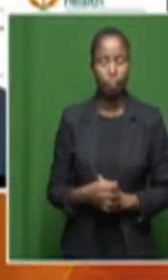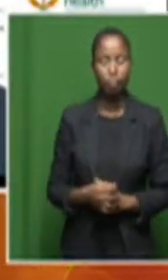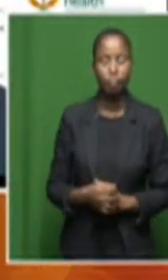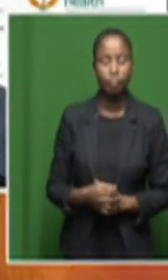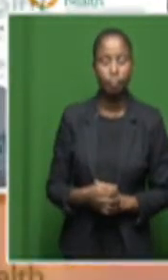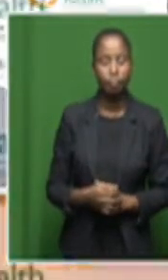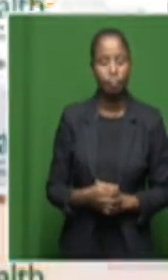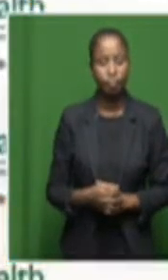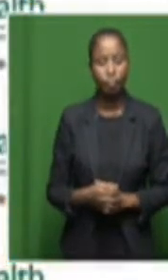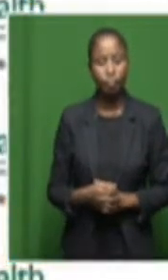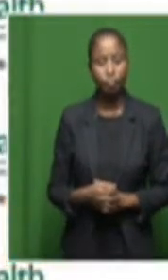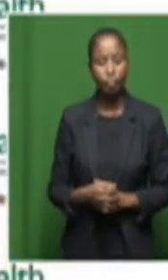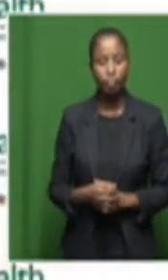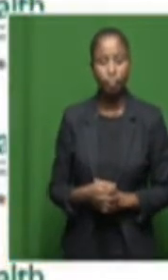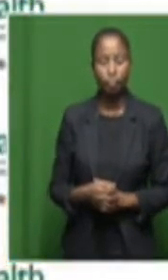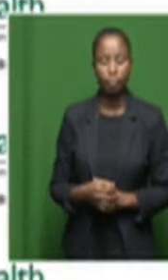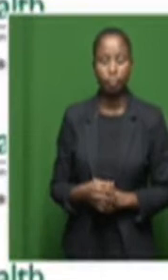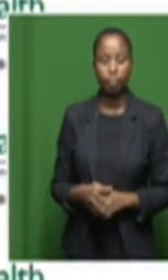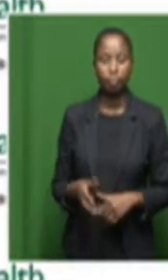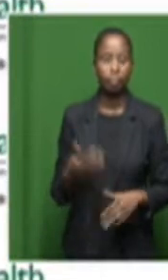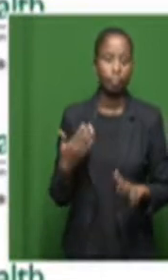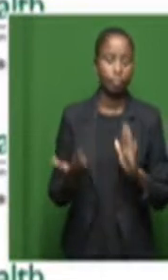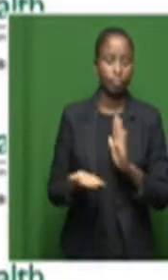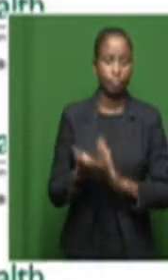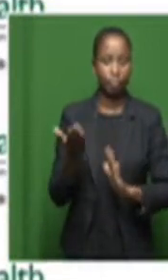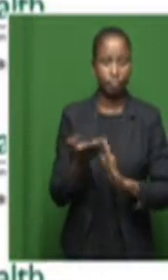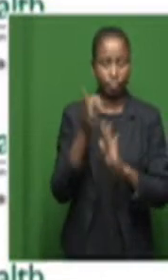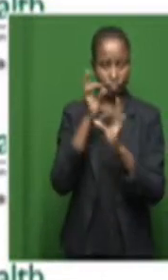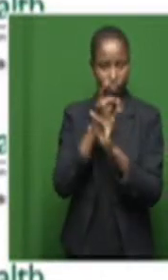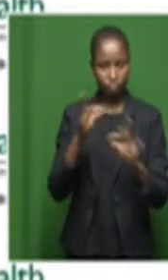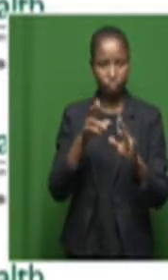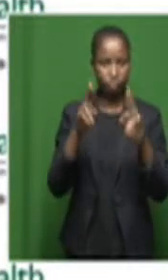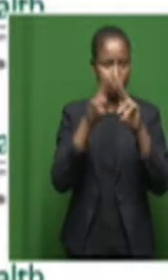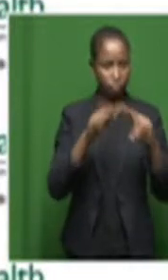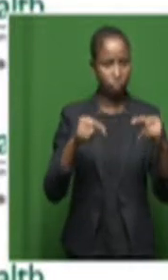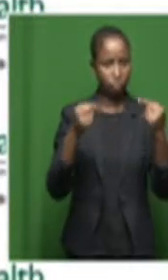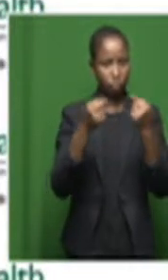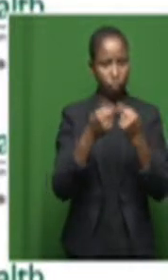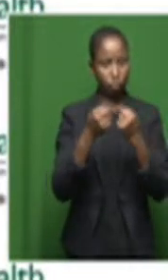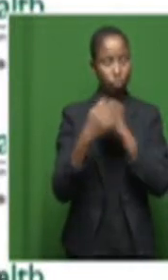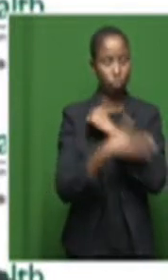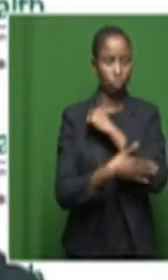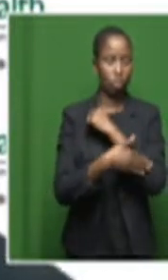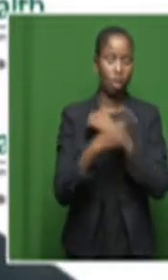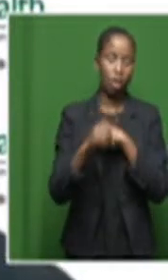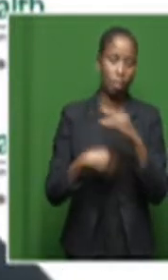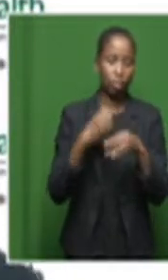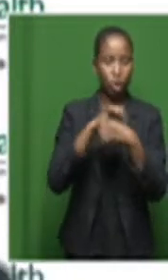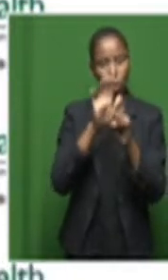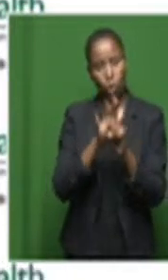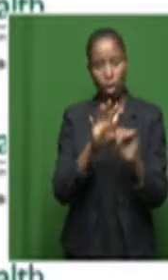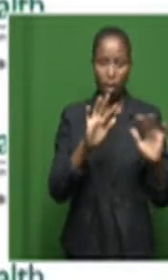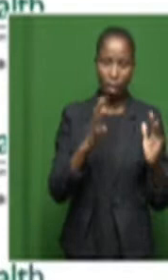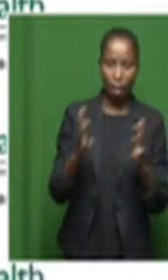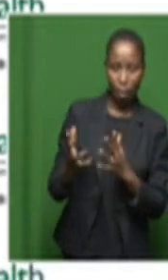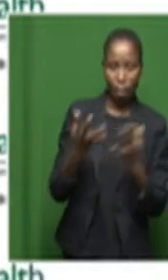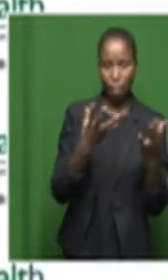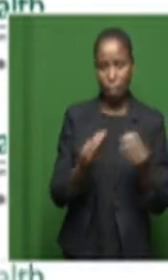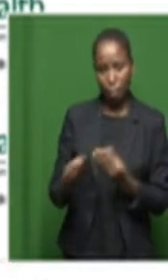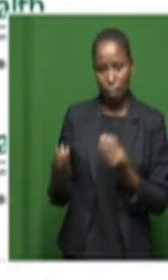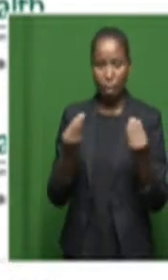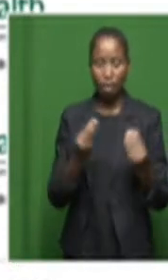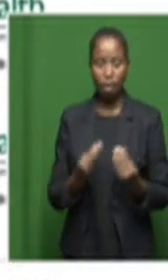nation on the progress with the fight against COVID-19 pandemic, which is continuing to ravage our